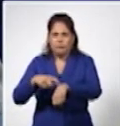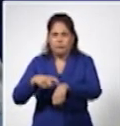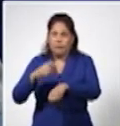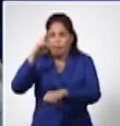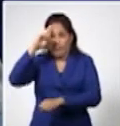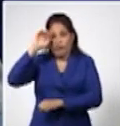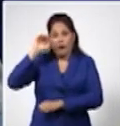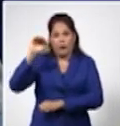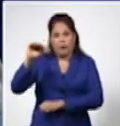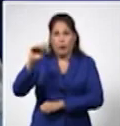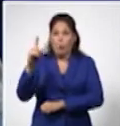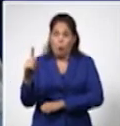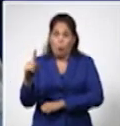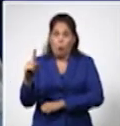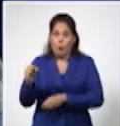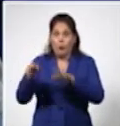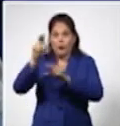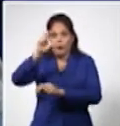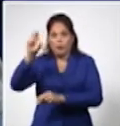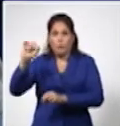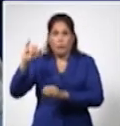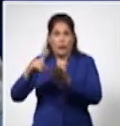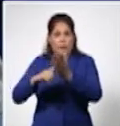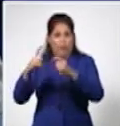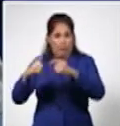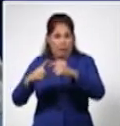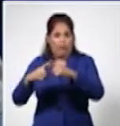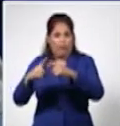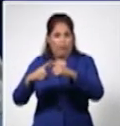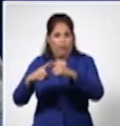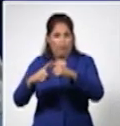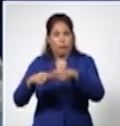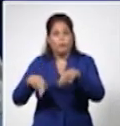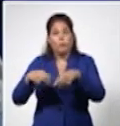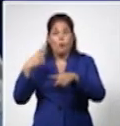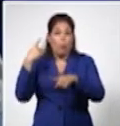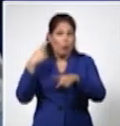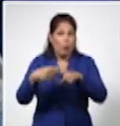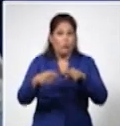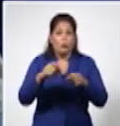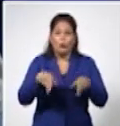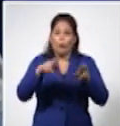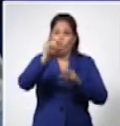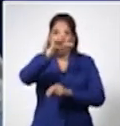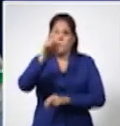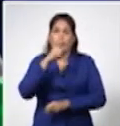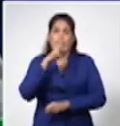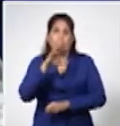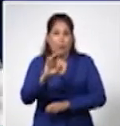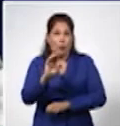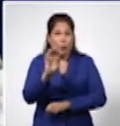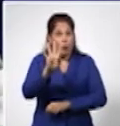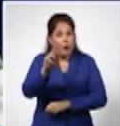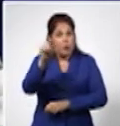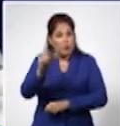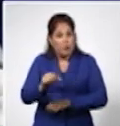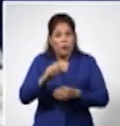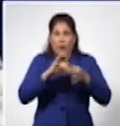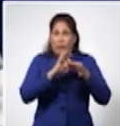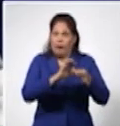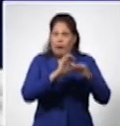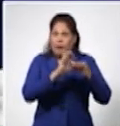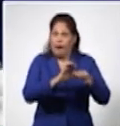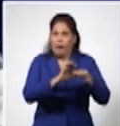have recovered from the virus. There continue to be 2 critical cases, being treated at the Pedro Curi Tropical